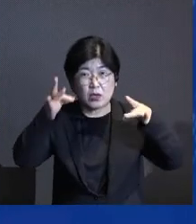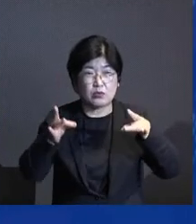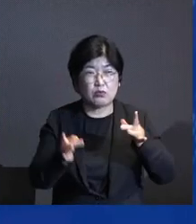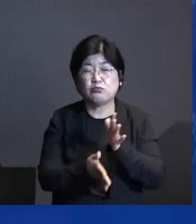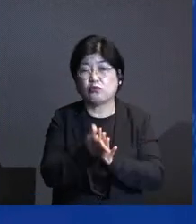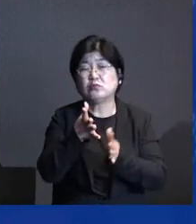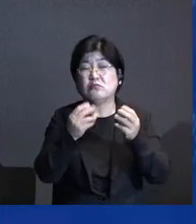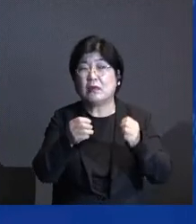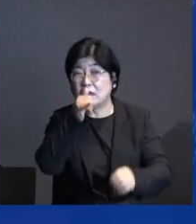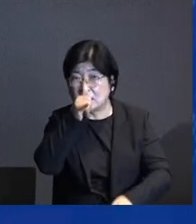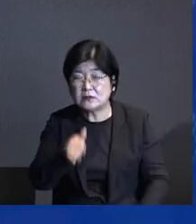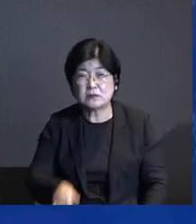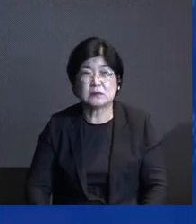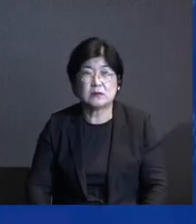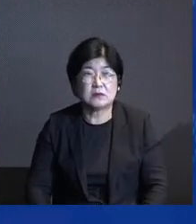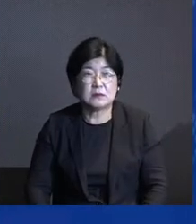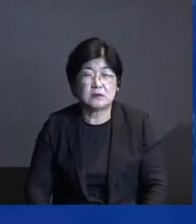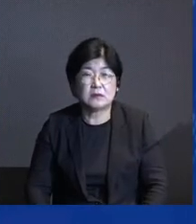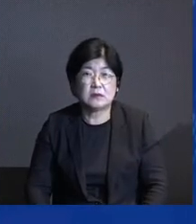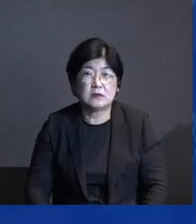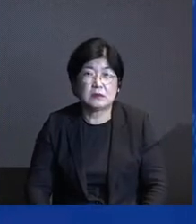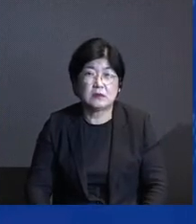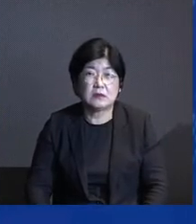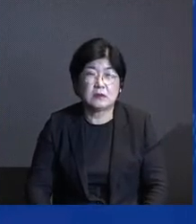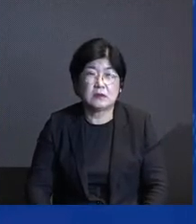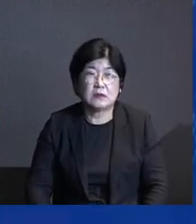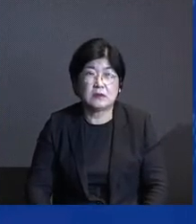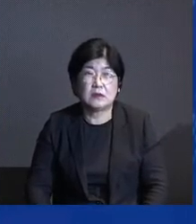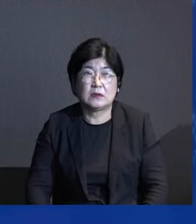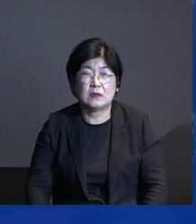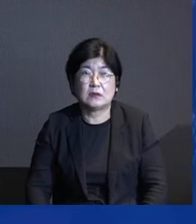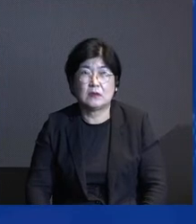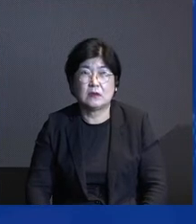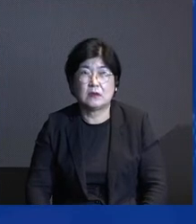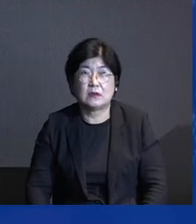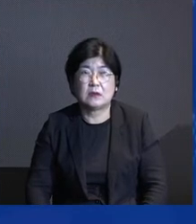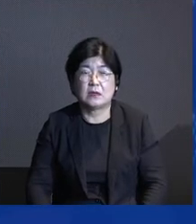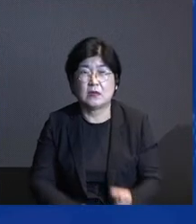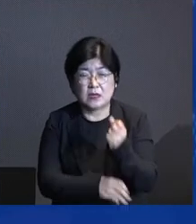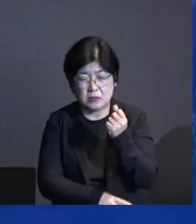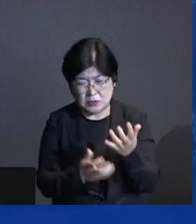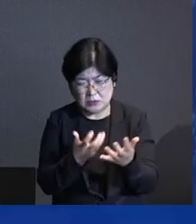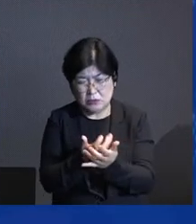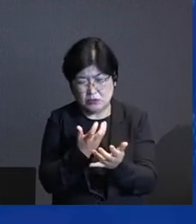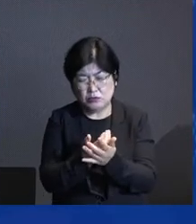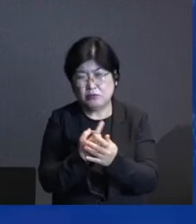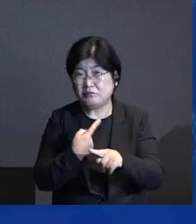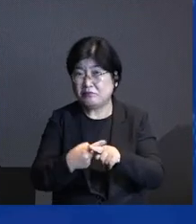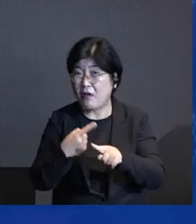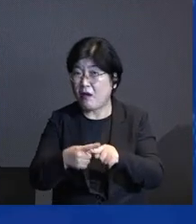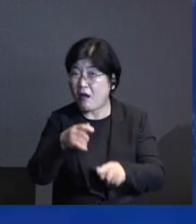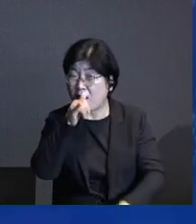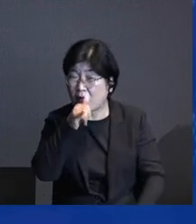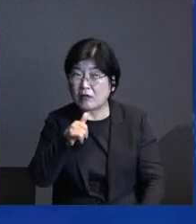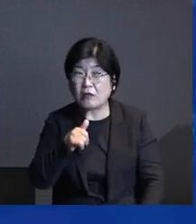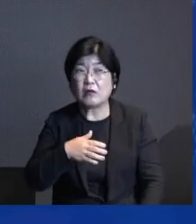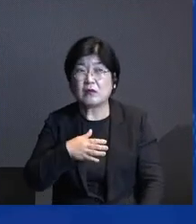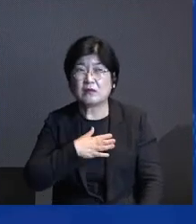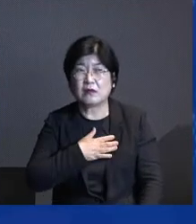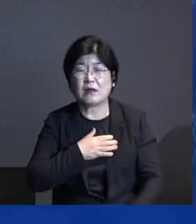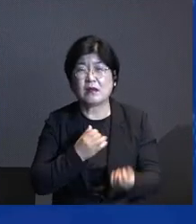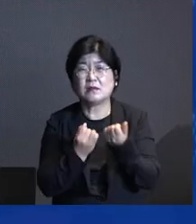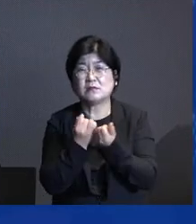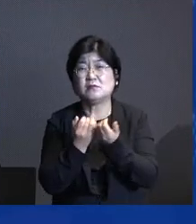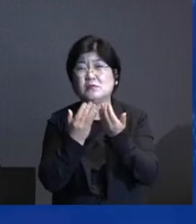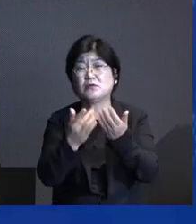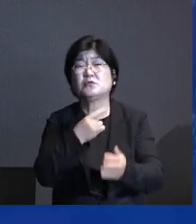called basic screening test in the community. I could say the basic screening test is